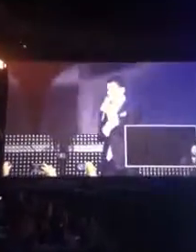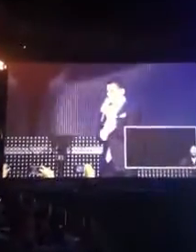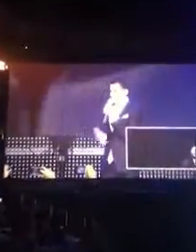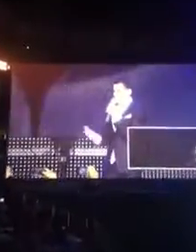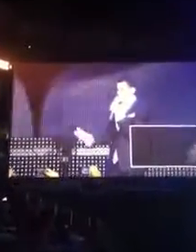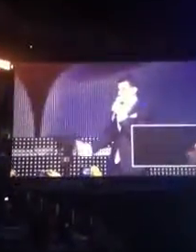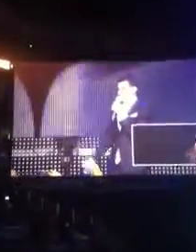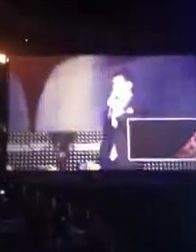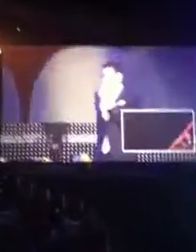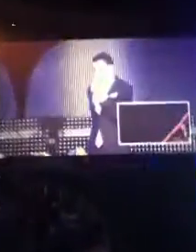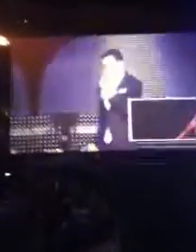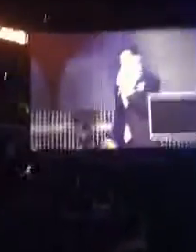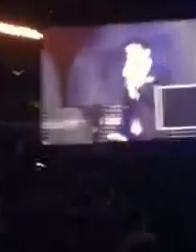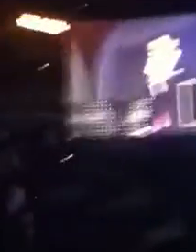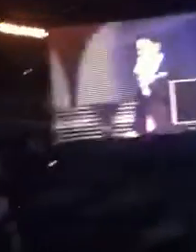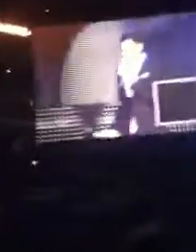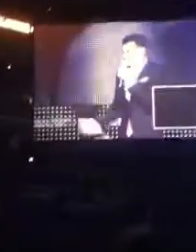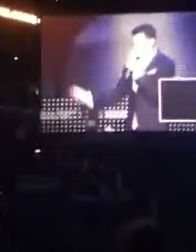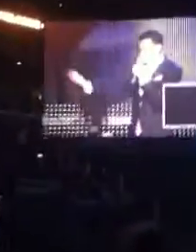Thank you.